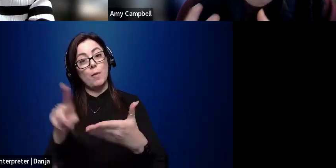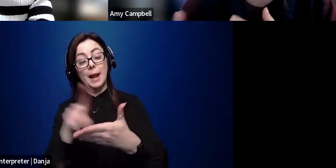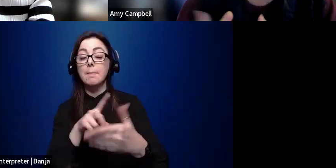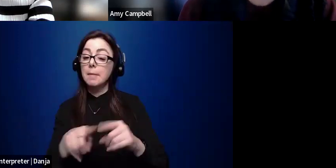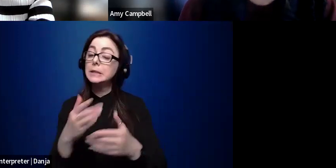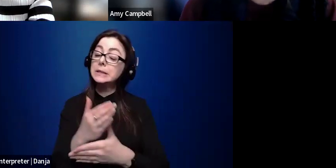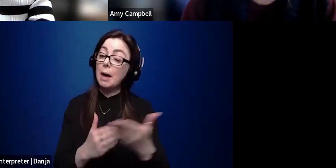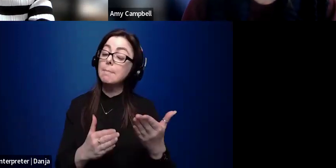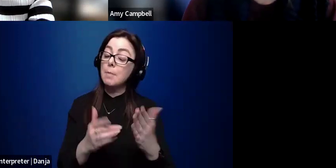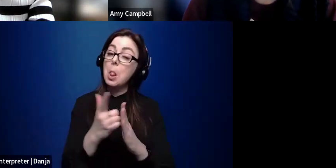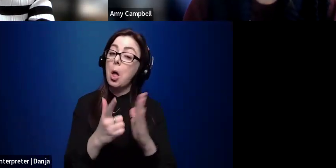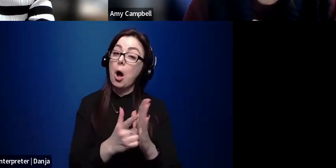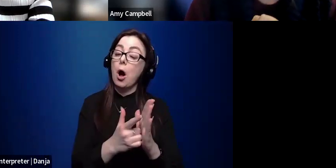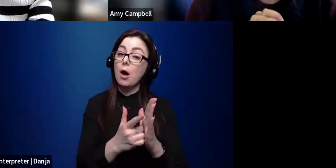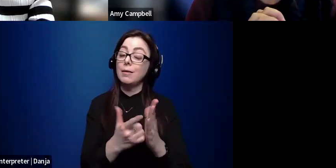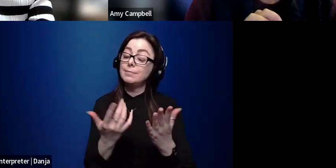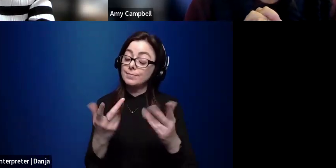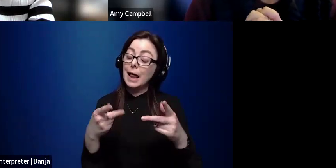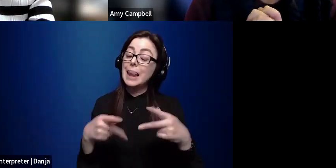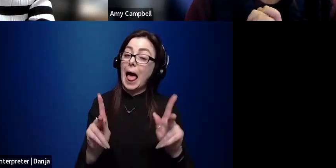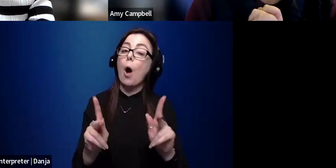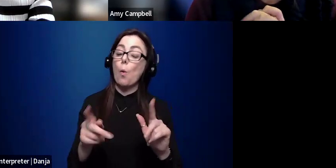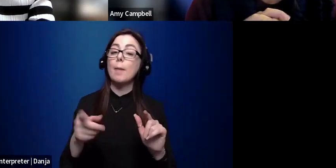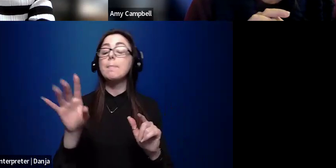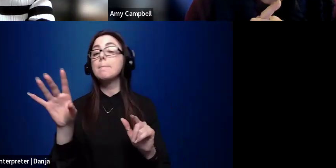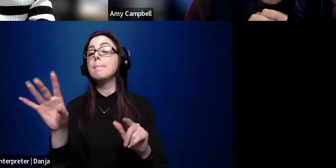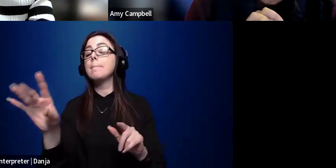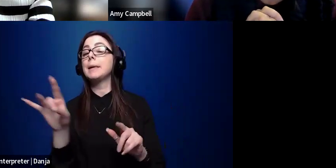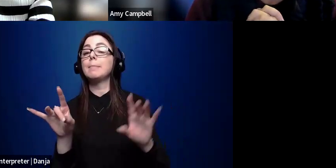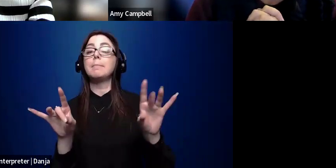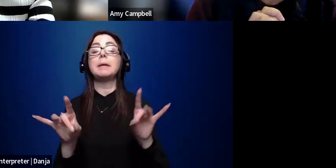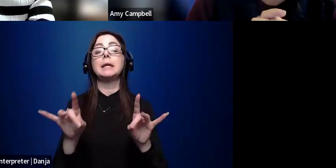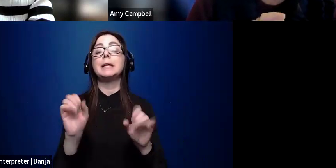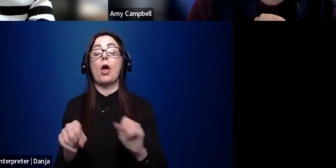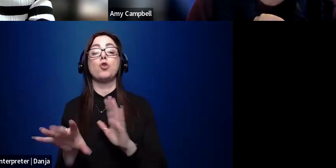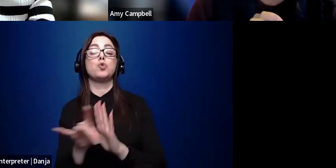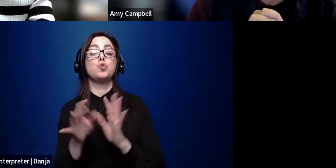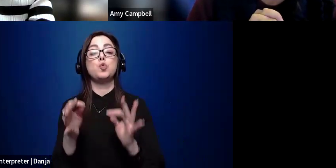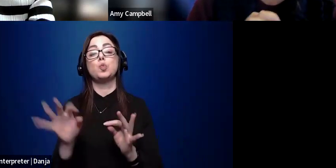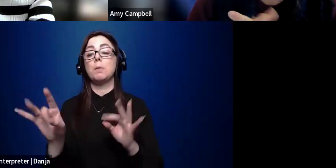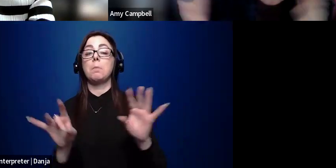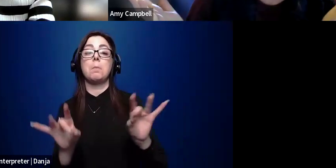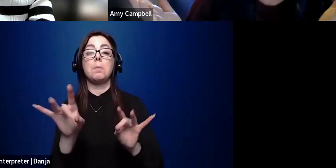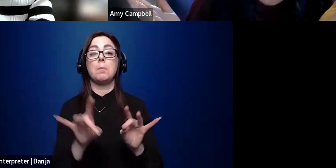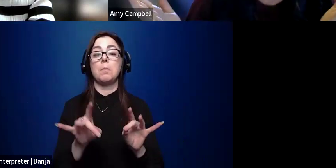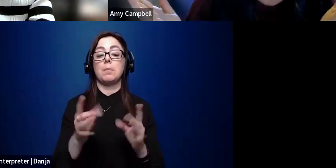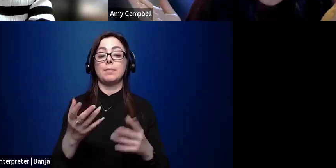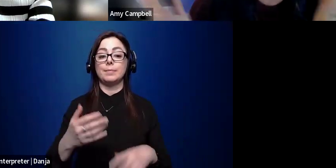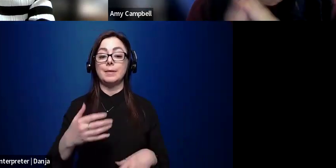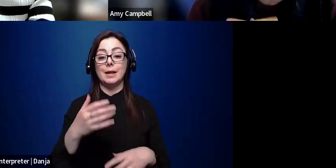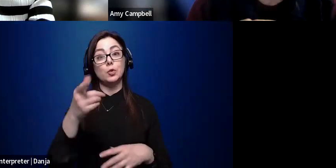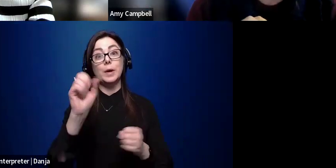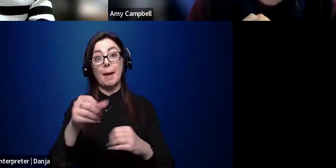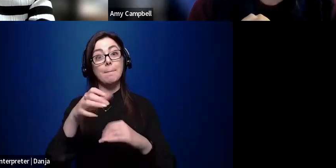Some laws do allow some of that picking and choosing. So you can make people wait on waiting lists, which is what we're doing